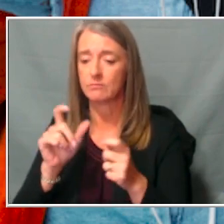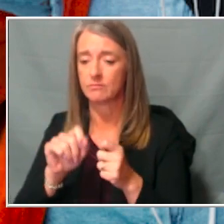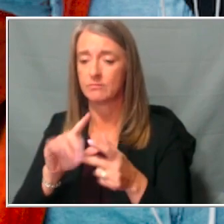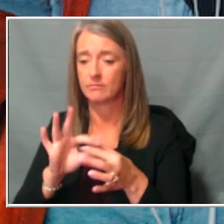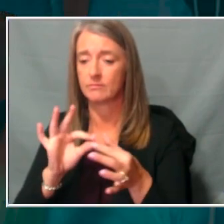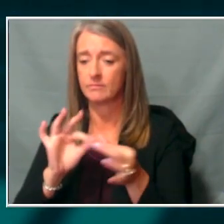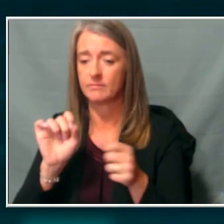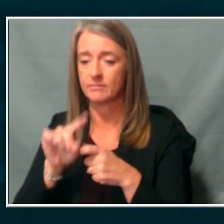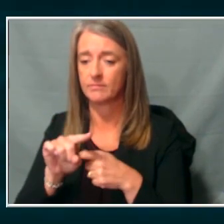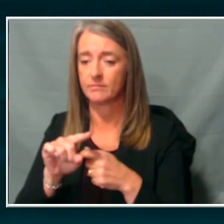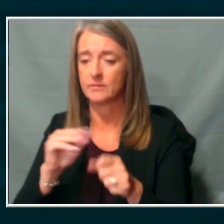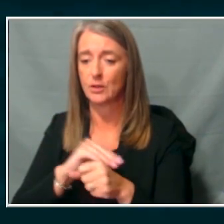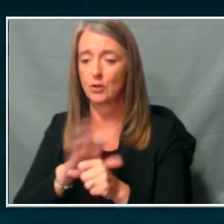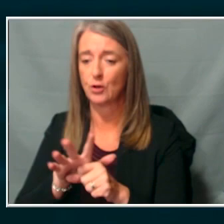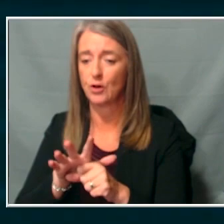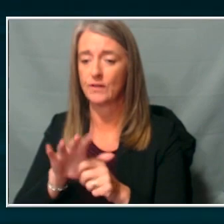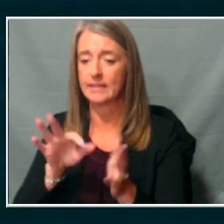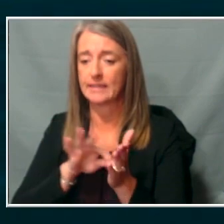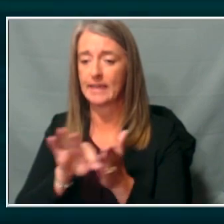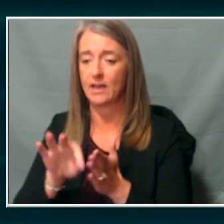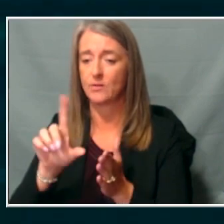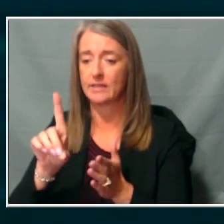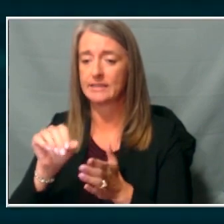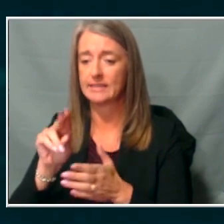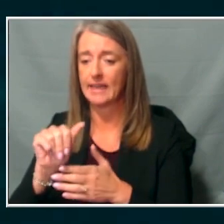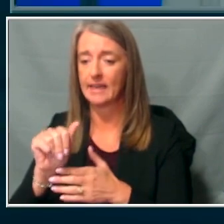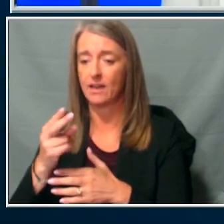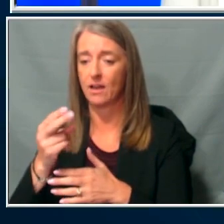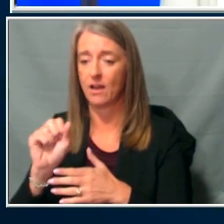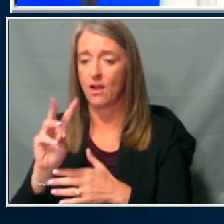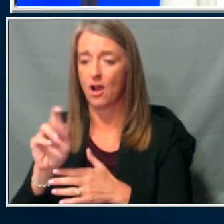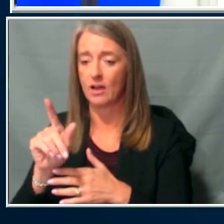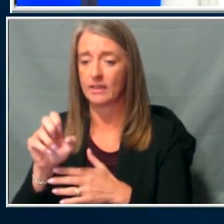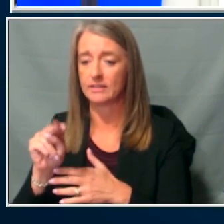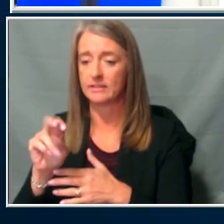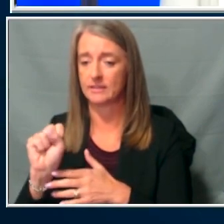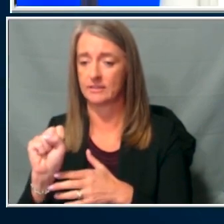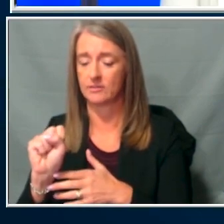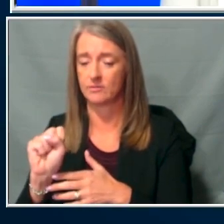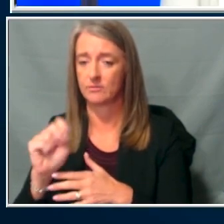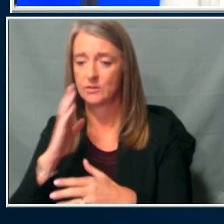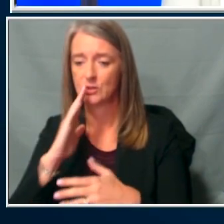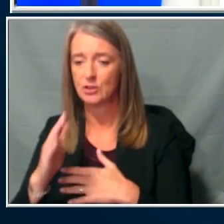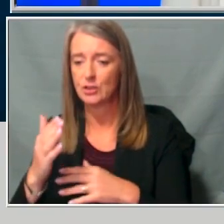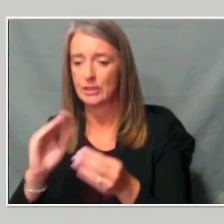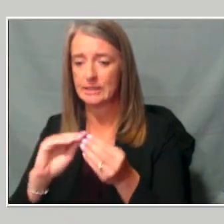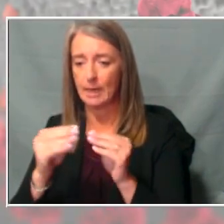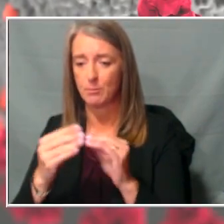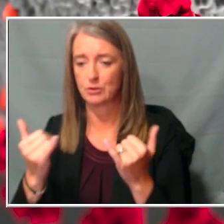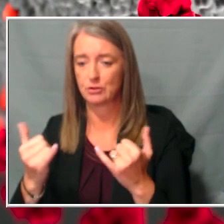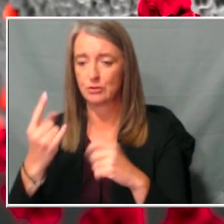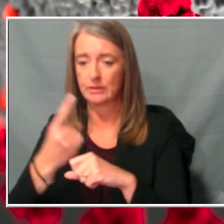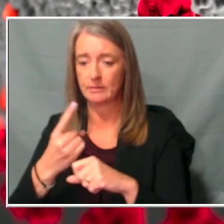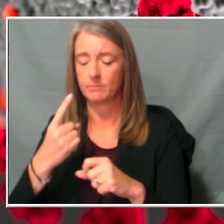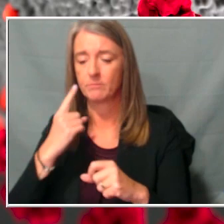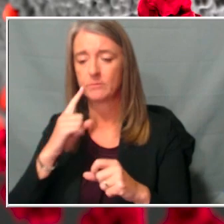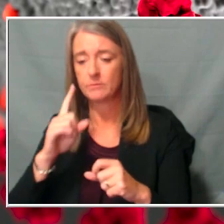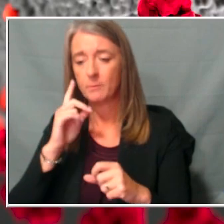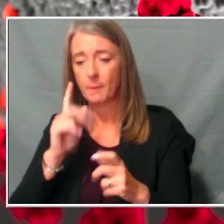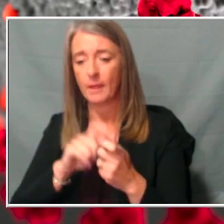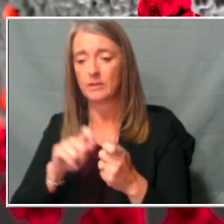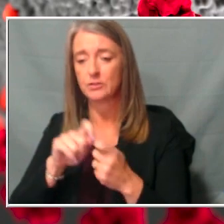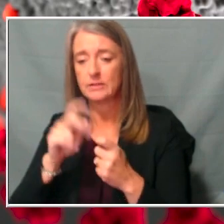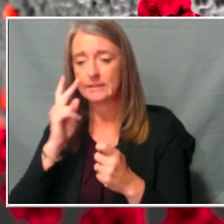check of our COVID count with Dr. Dana Hawkinson. Good morning. Hi. Hey. Good numbers today. We certainly have seen a decrease.